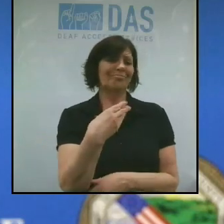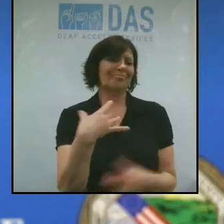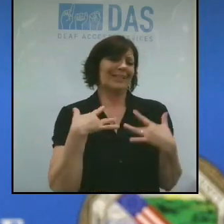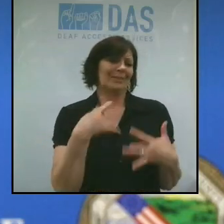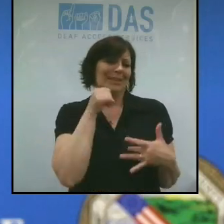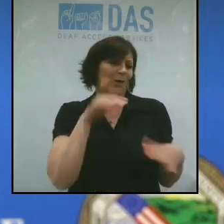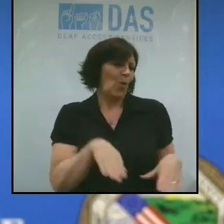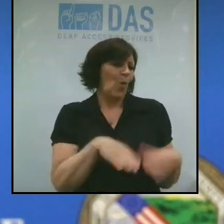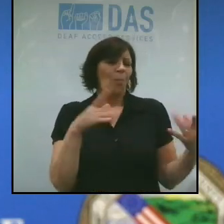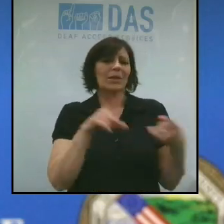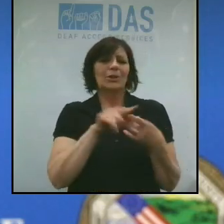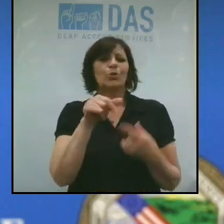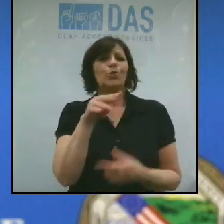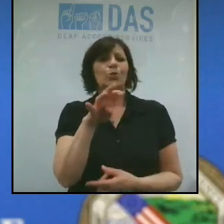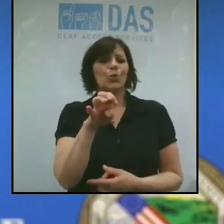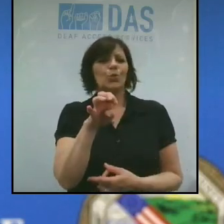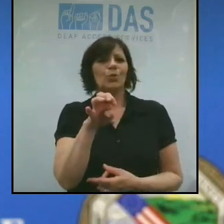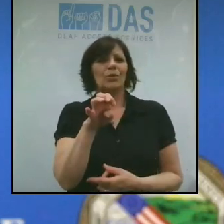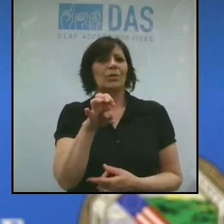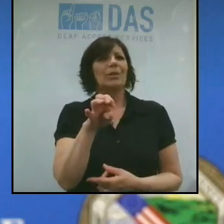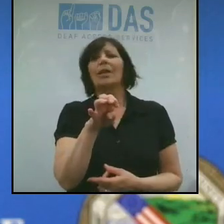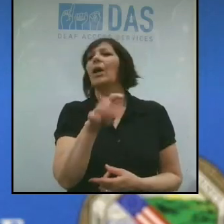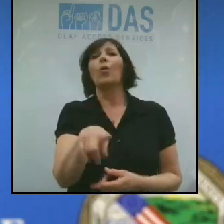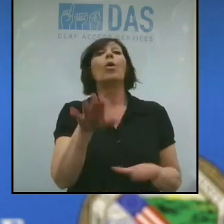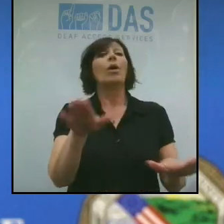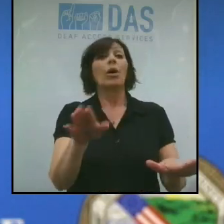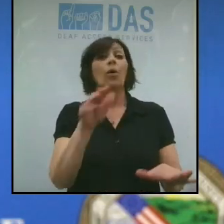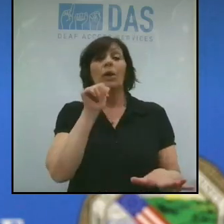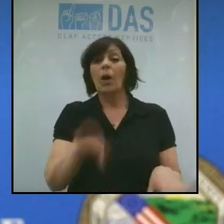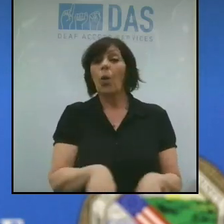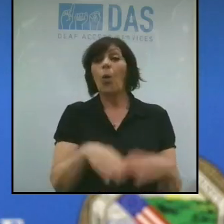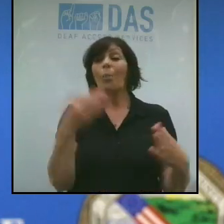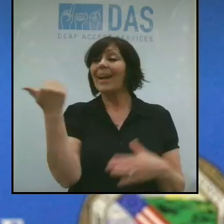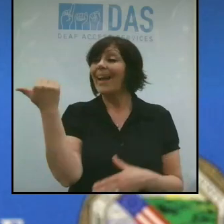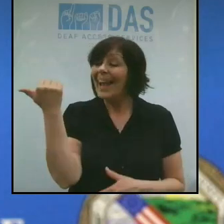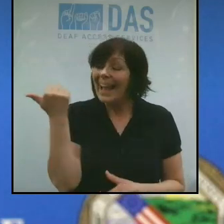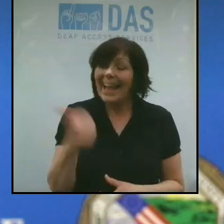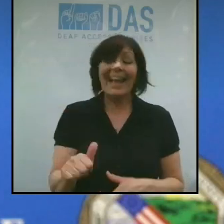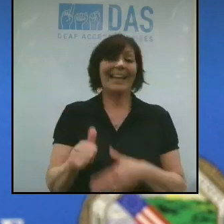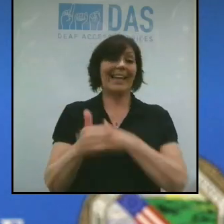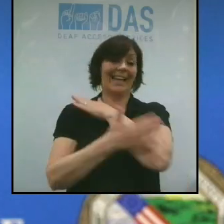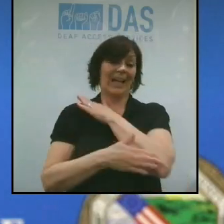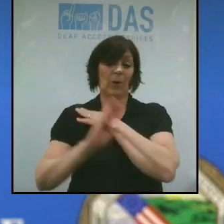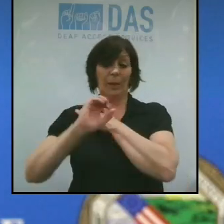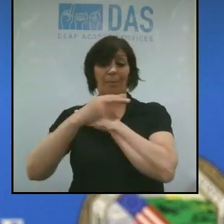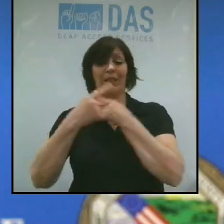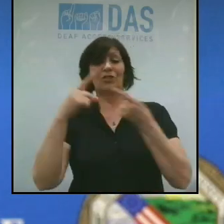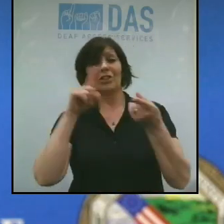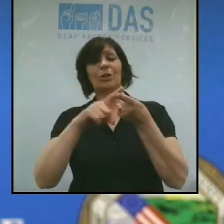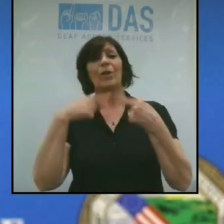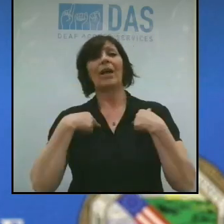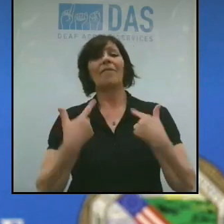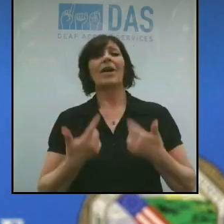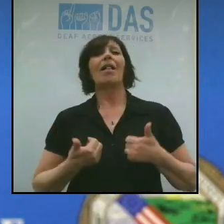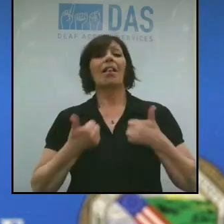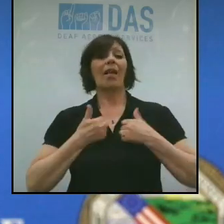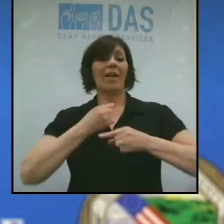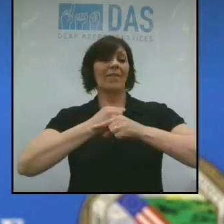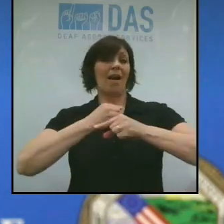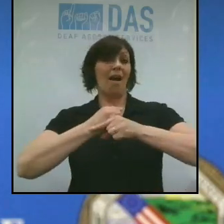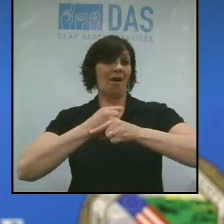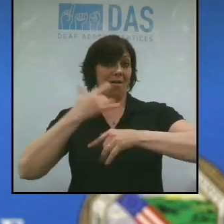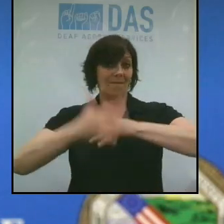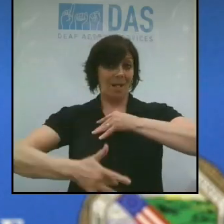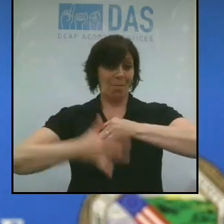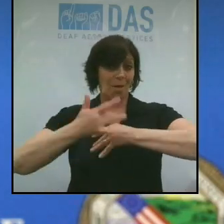open until June, and then of course we're not going to be able to open any beach that's a county beach until we actually have lifeguards available. And